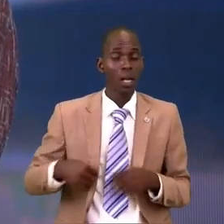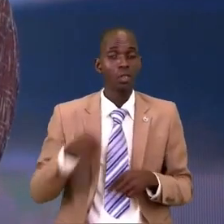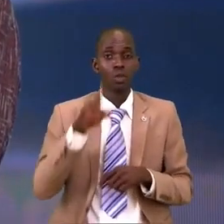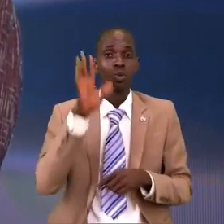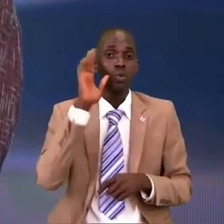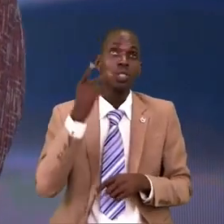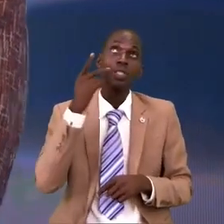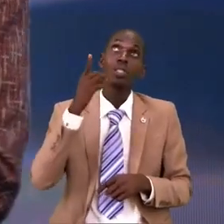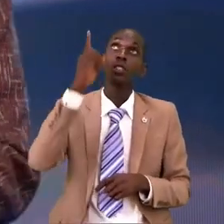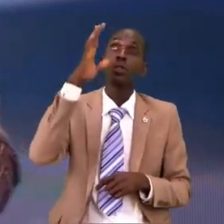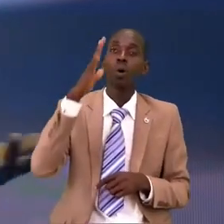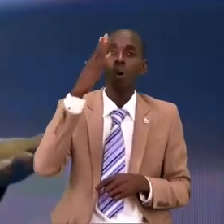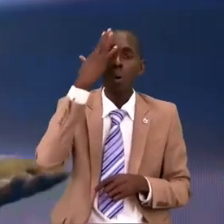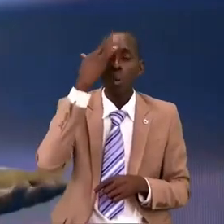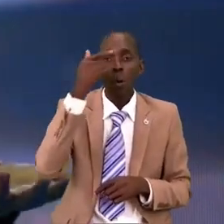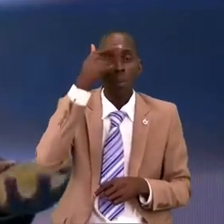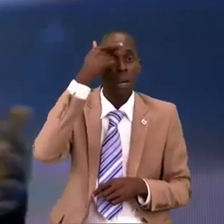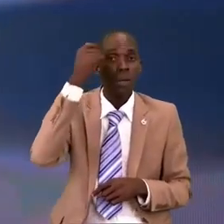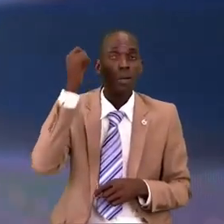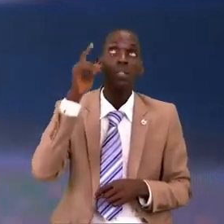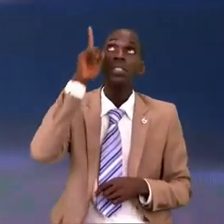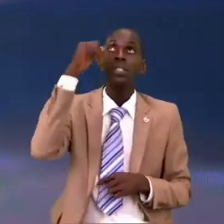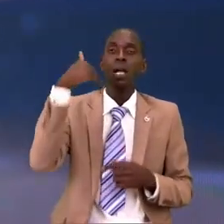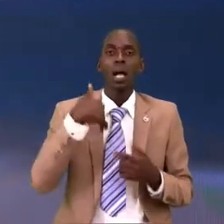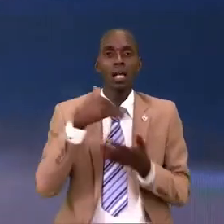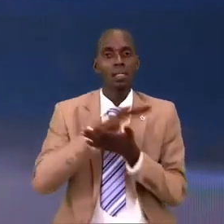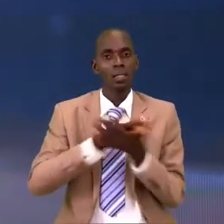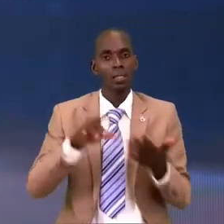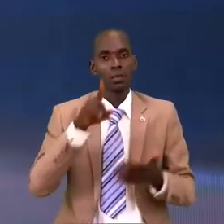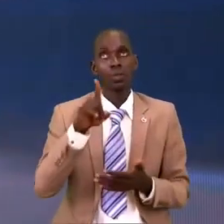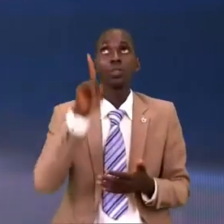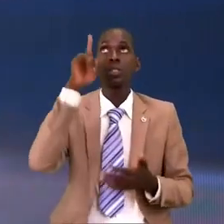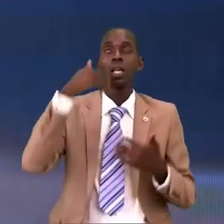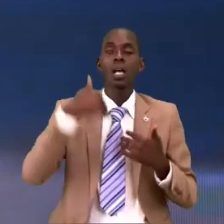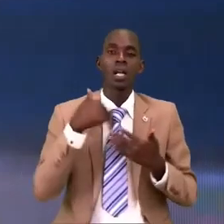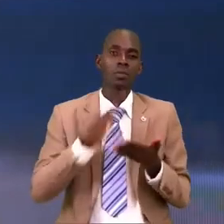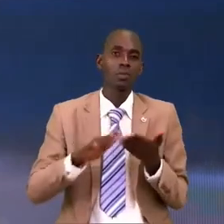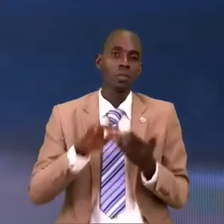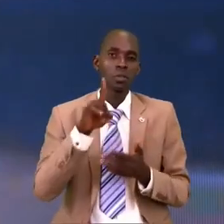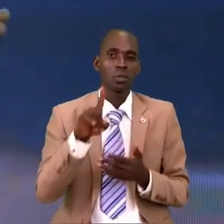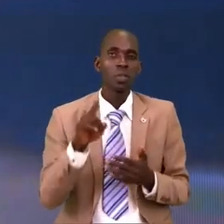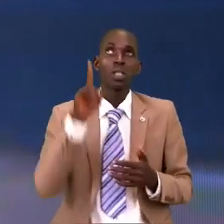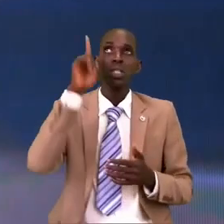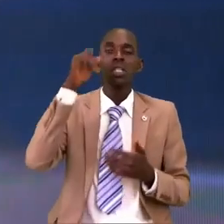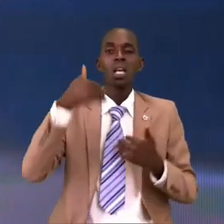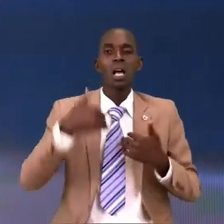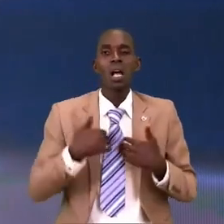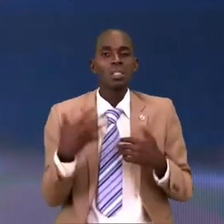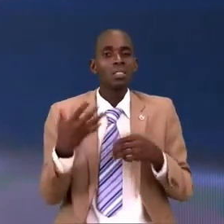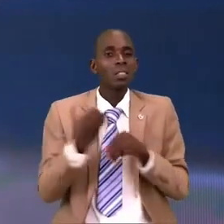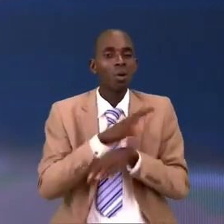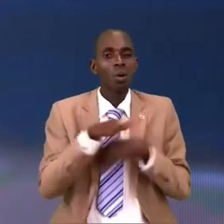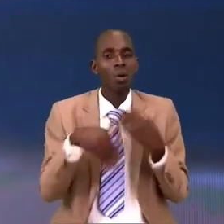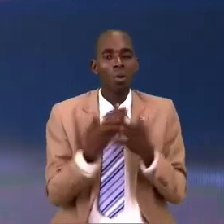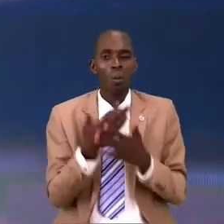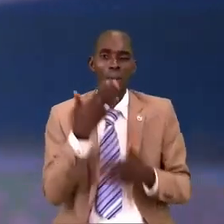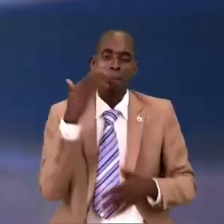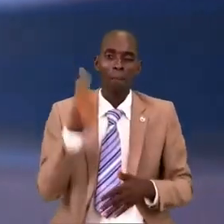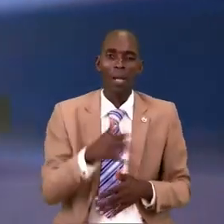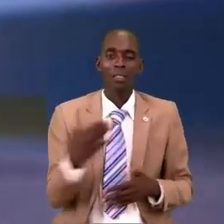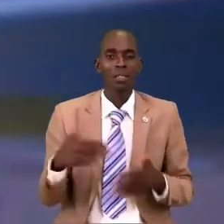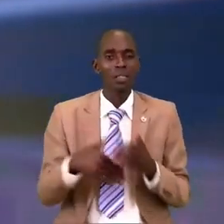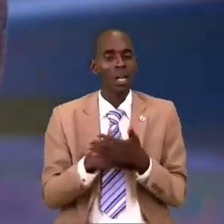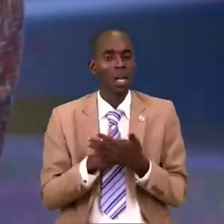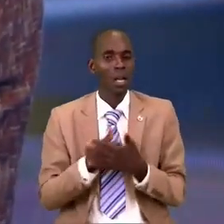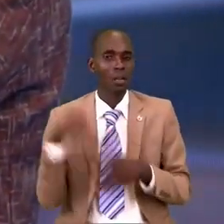evil things away. And now the mercy of God has brought salvation, full salvation. The mercy of